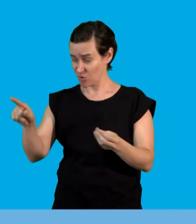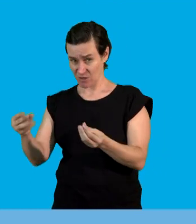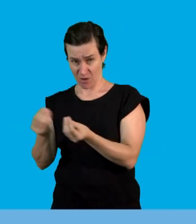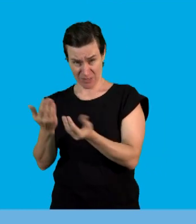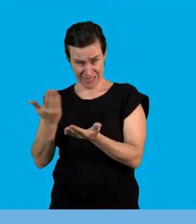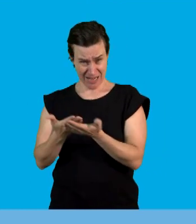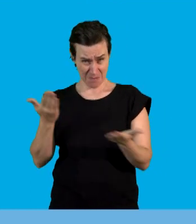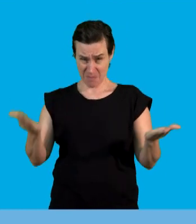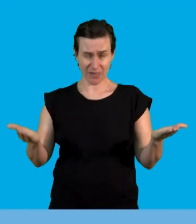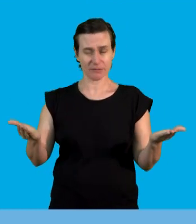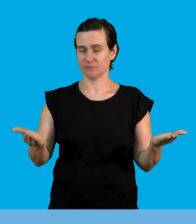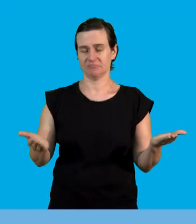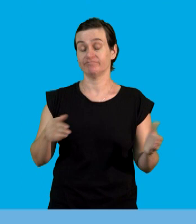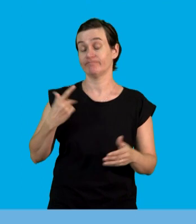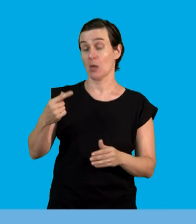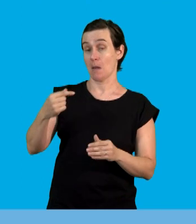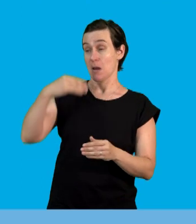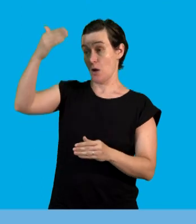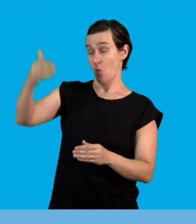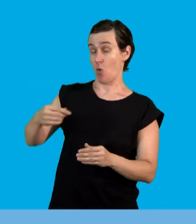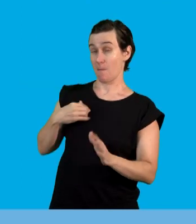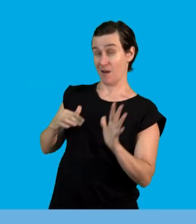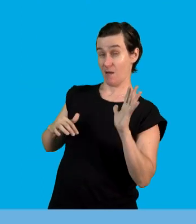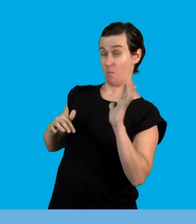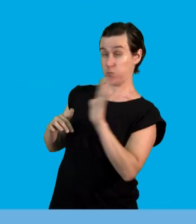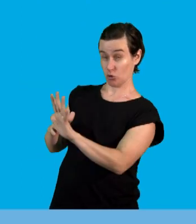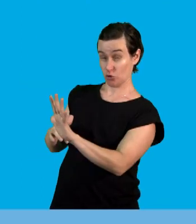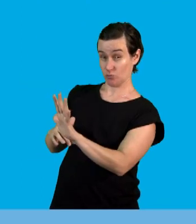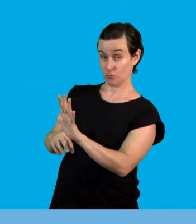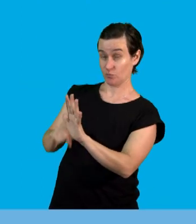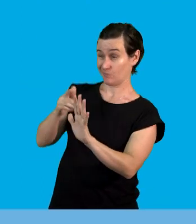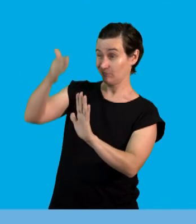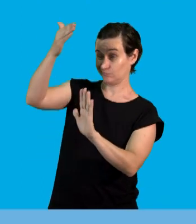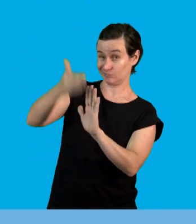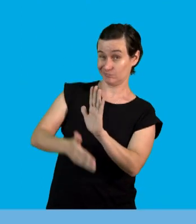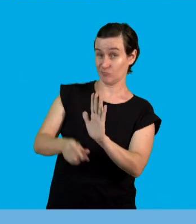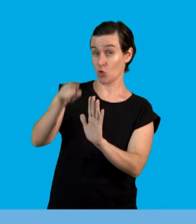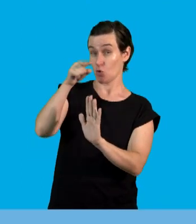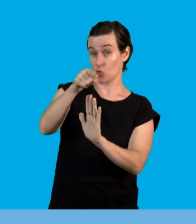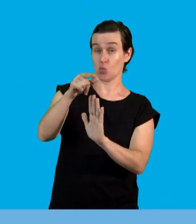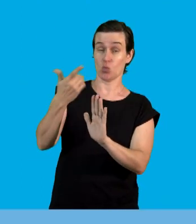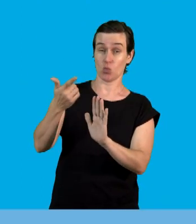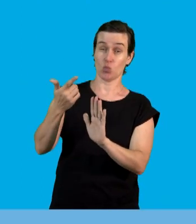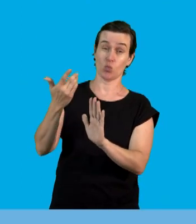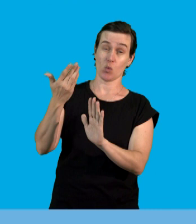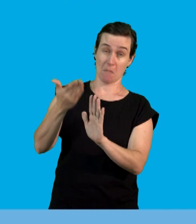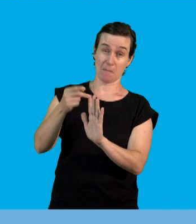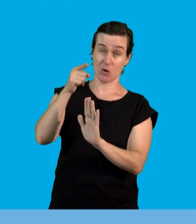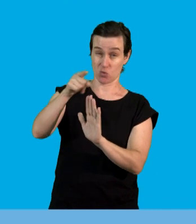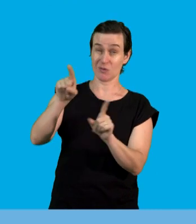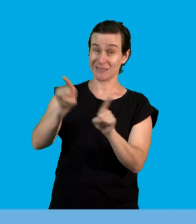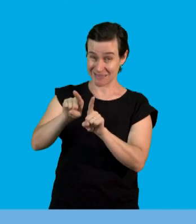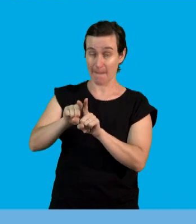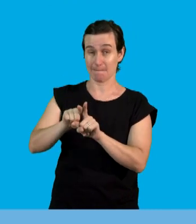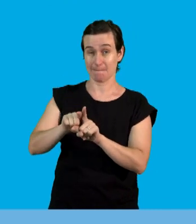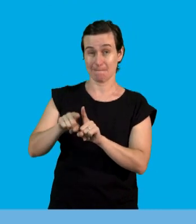apply a force onto the wall, and you also apply a force, let's say now I'm applying a 5 Newton force onto